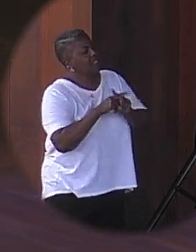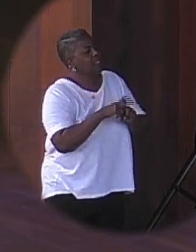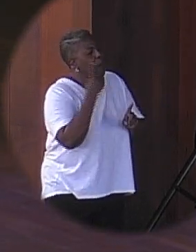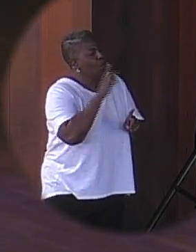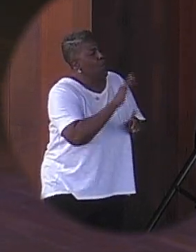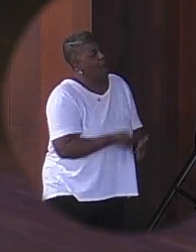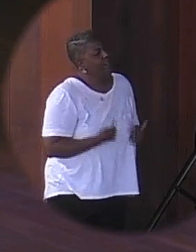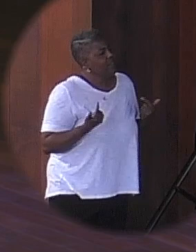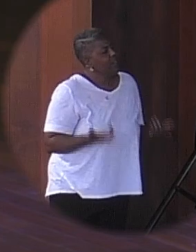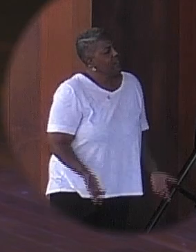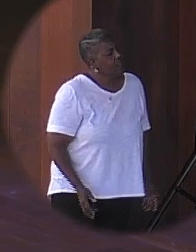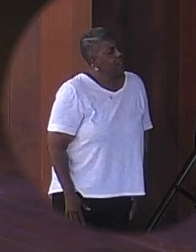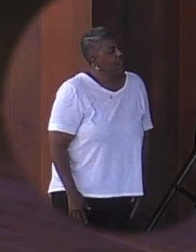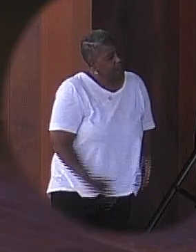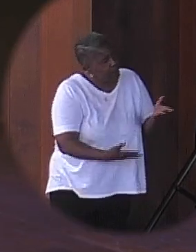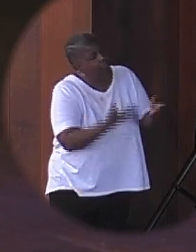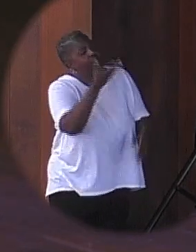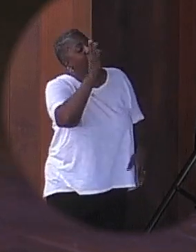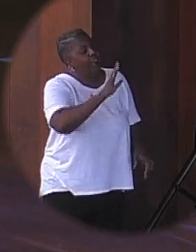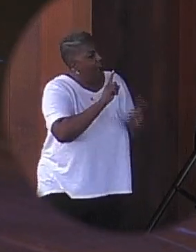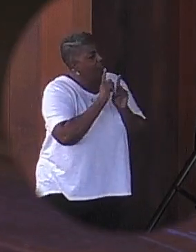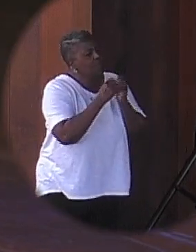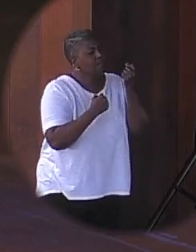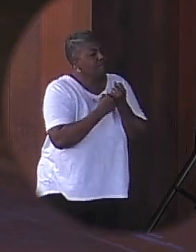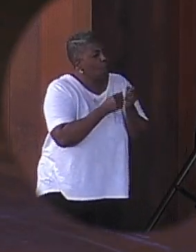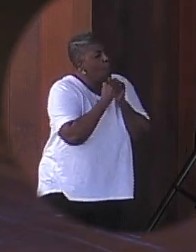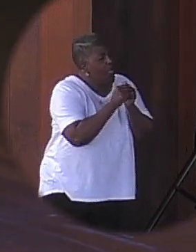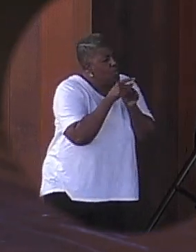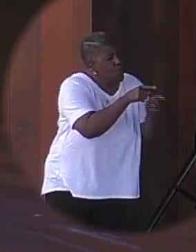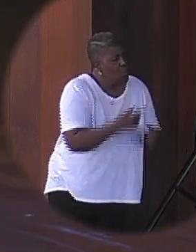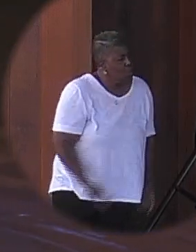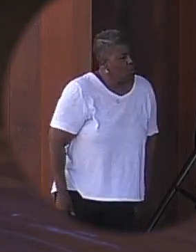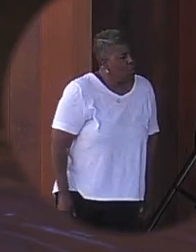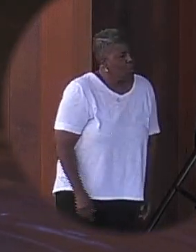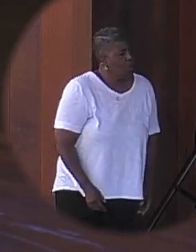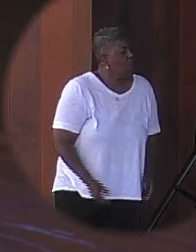your life. God is with you, you mighty warrior.